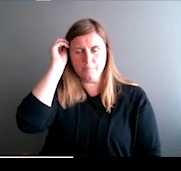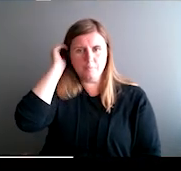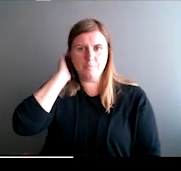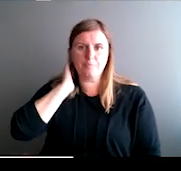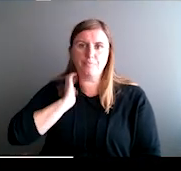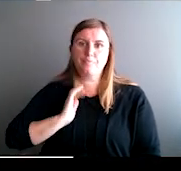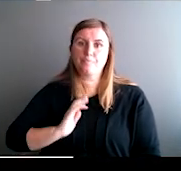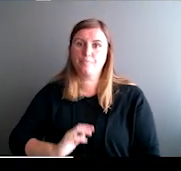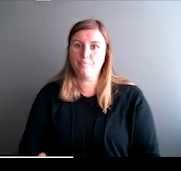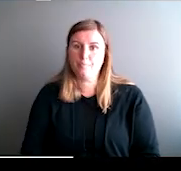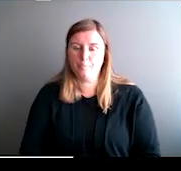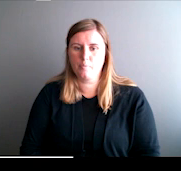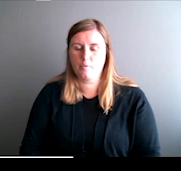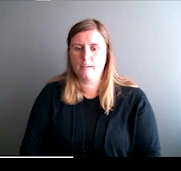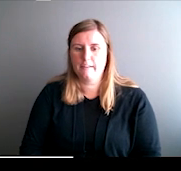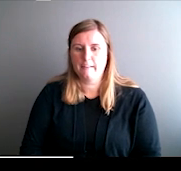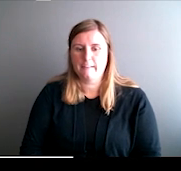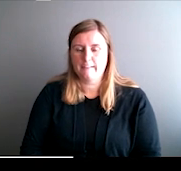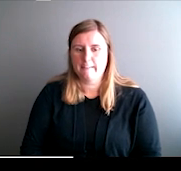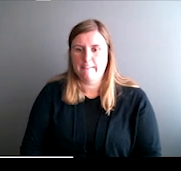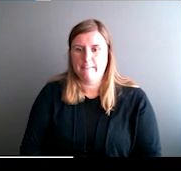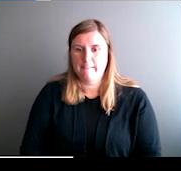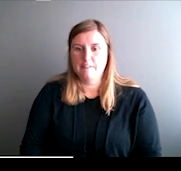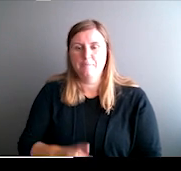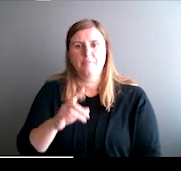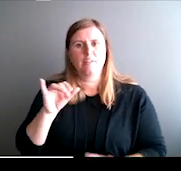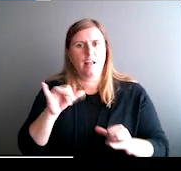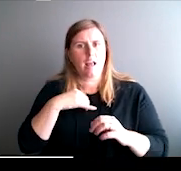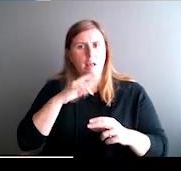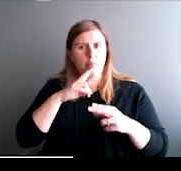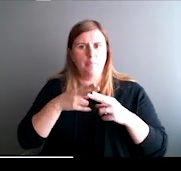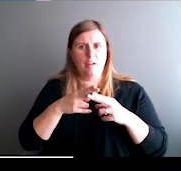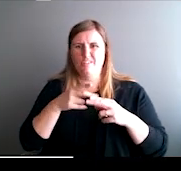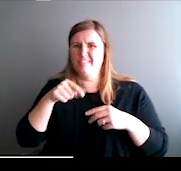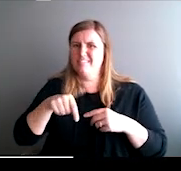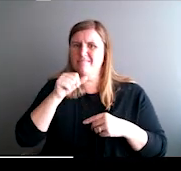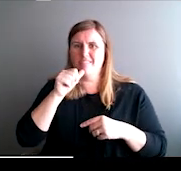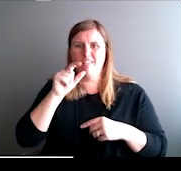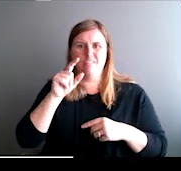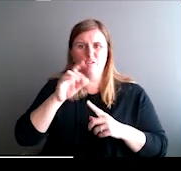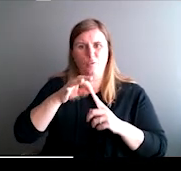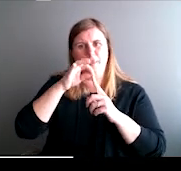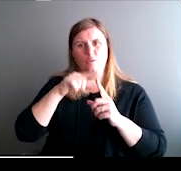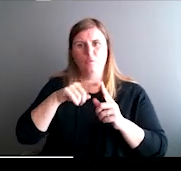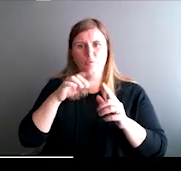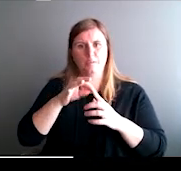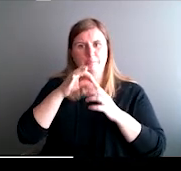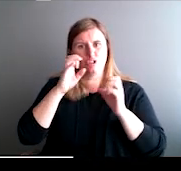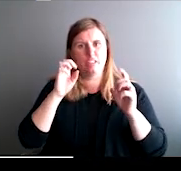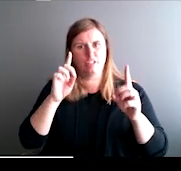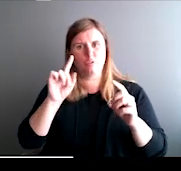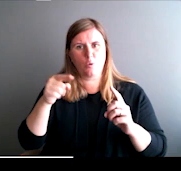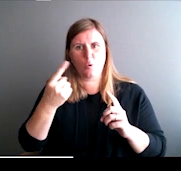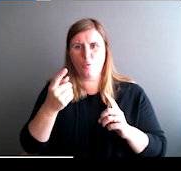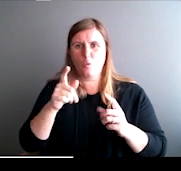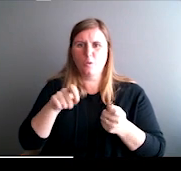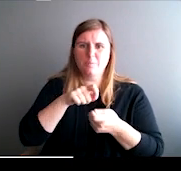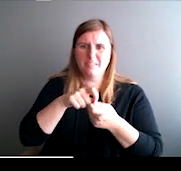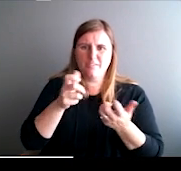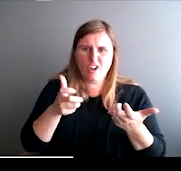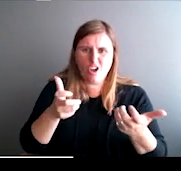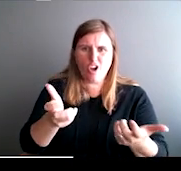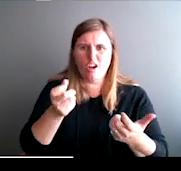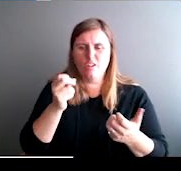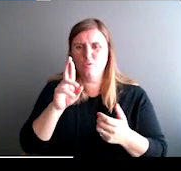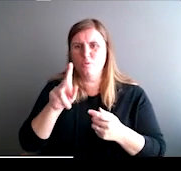As I mentioned earlier, this is not unique to special education or any particular audience or